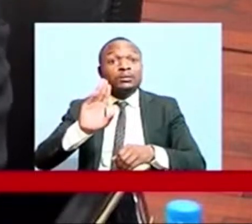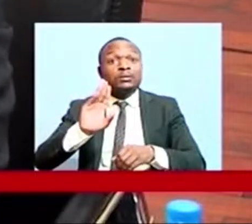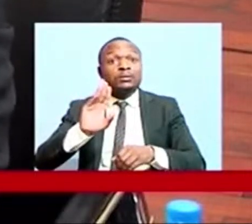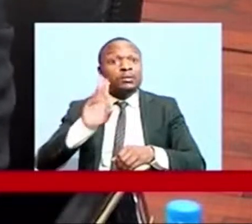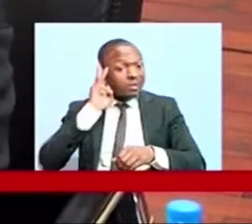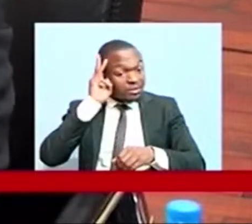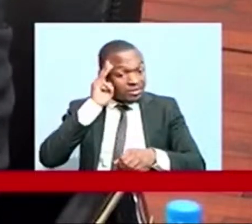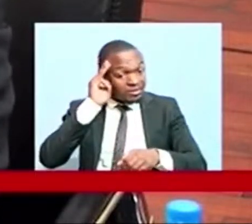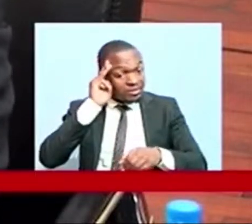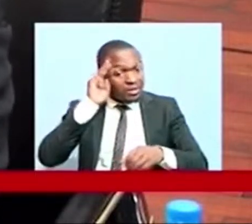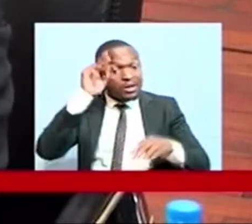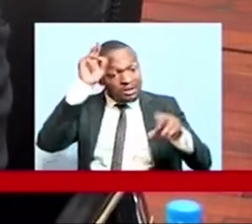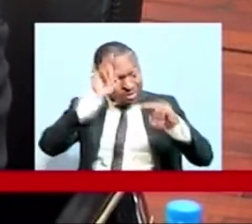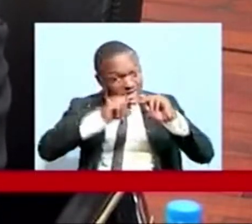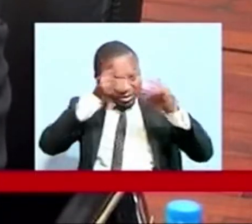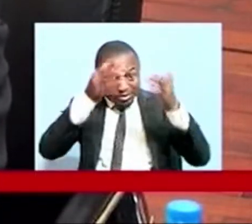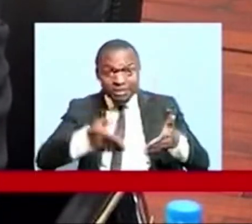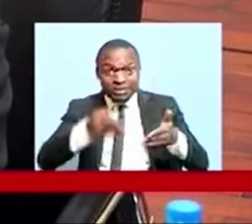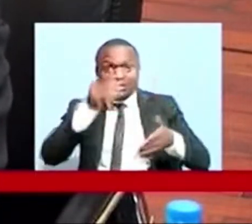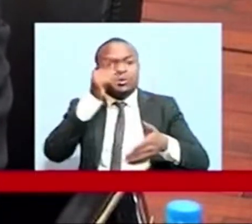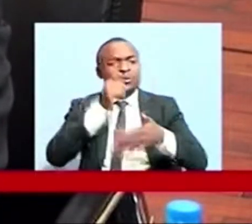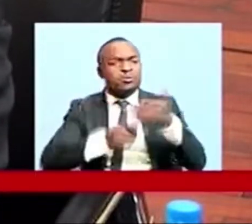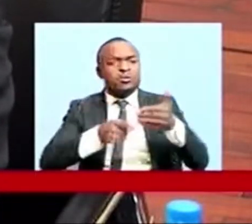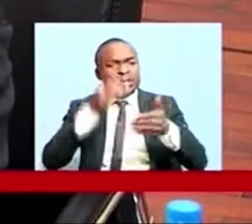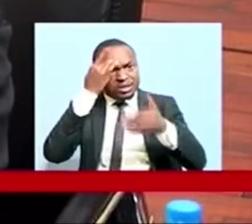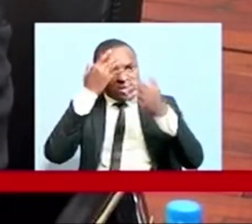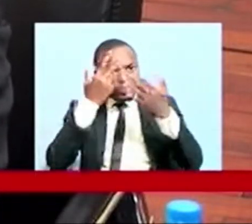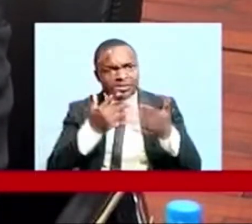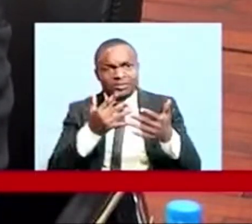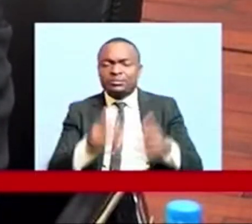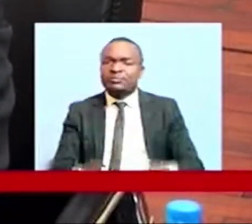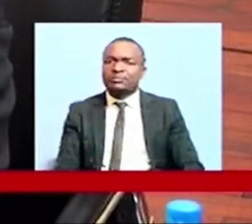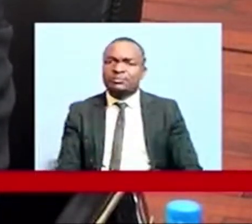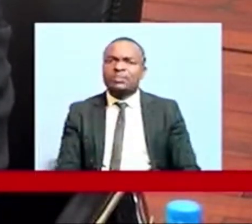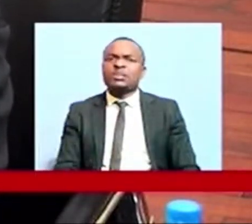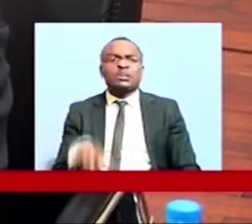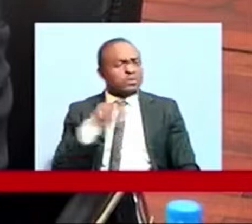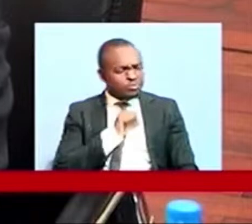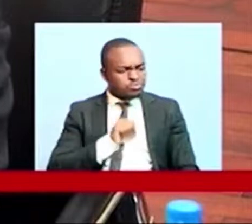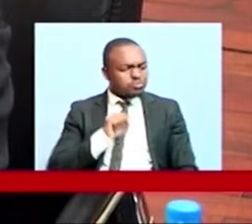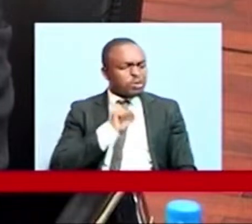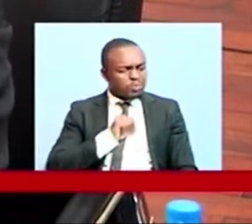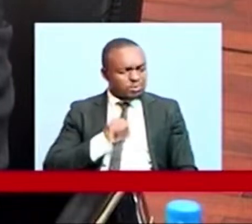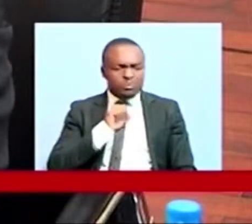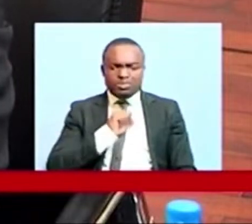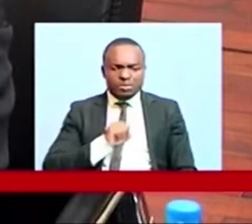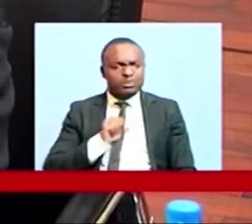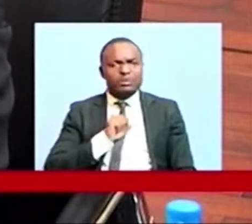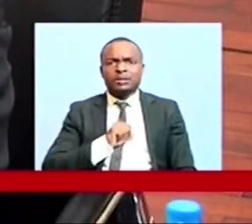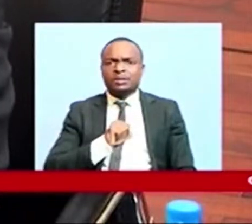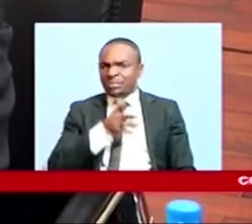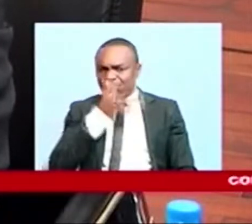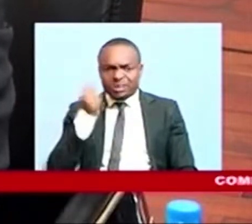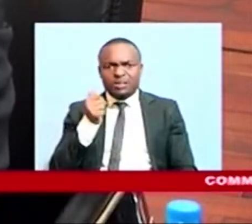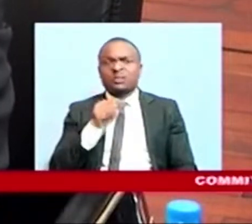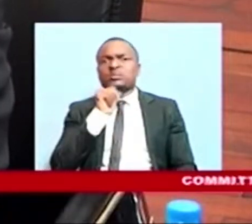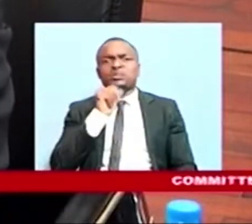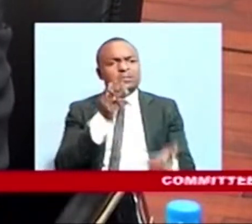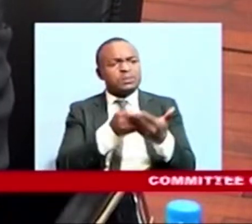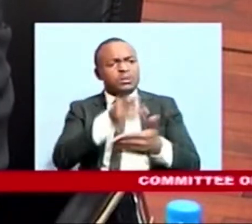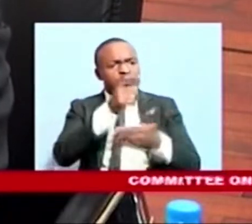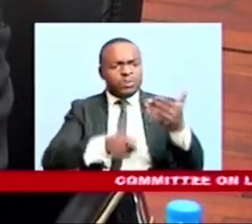cannot justify this. What I expected was unreservedly apologizing, because this is what they are